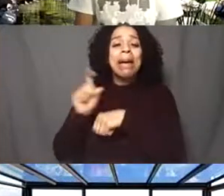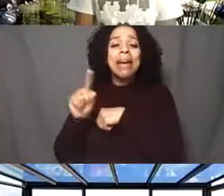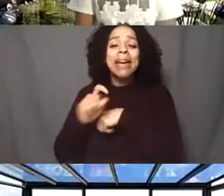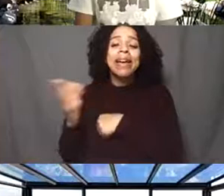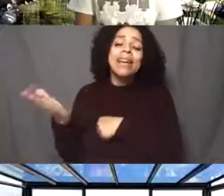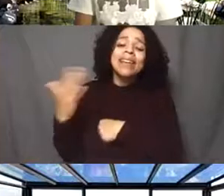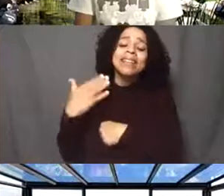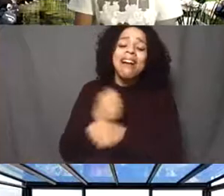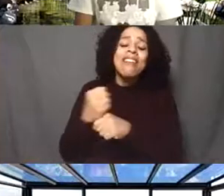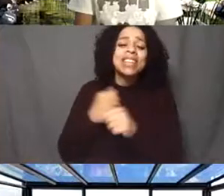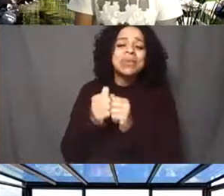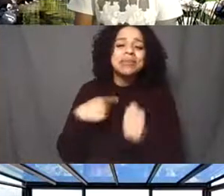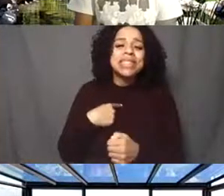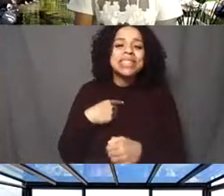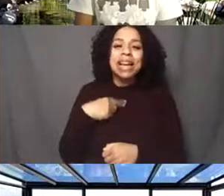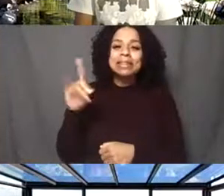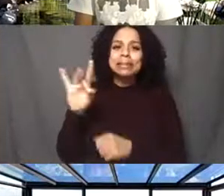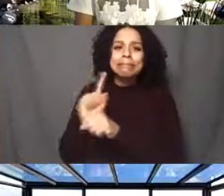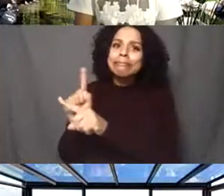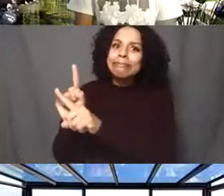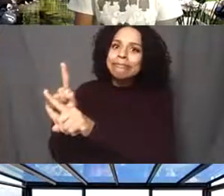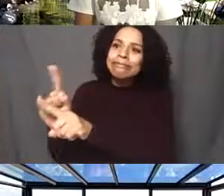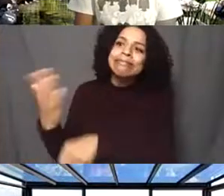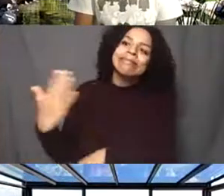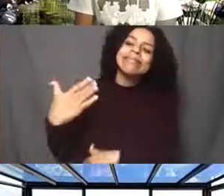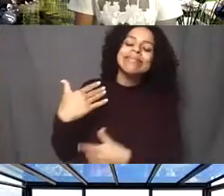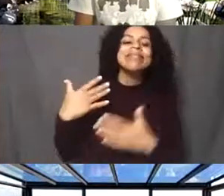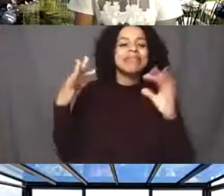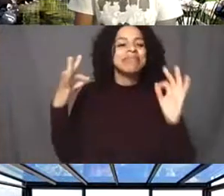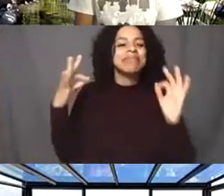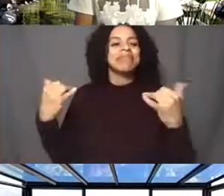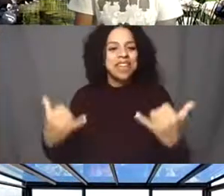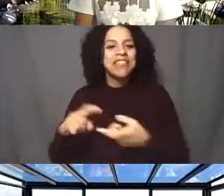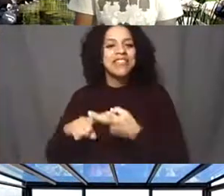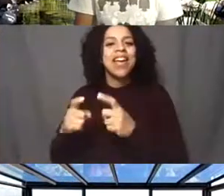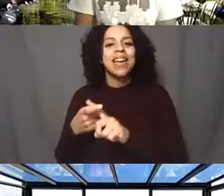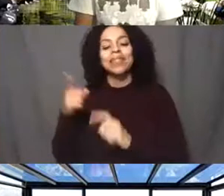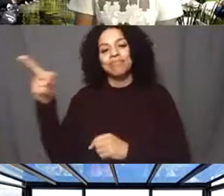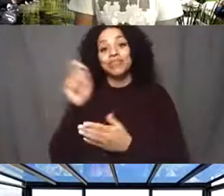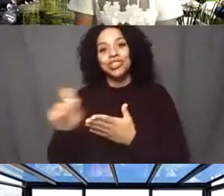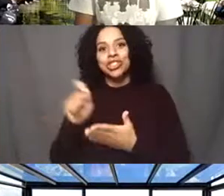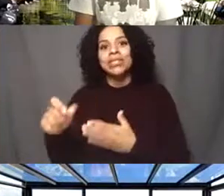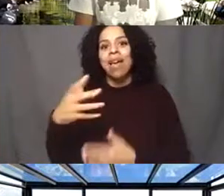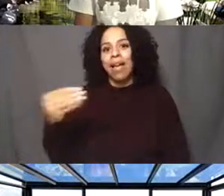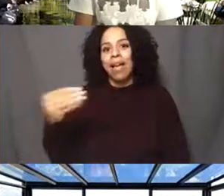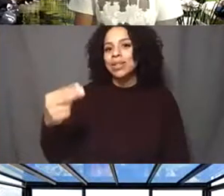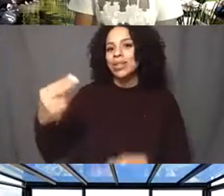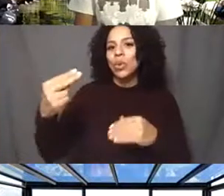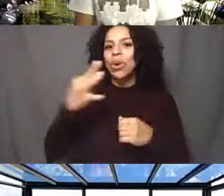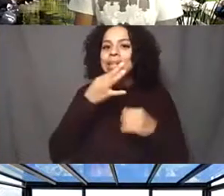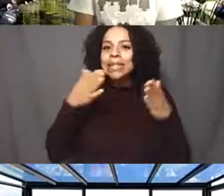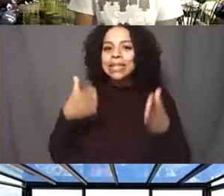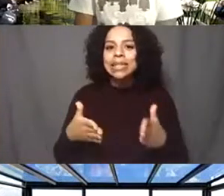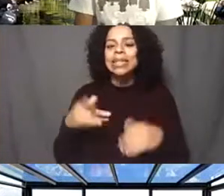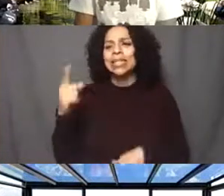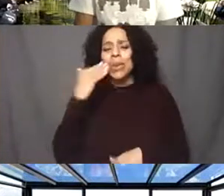what I love is, so she's also a journalist and a lay historian. She knows how to